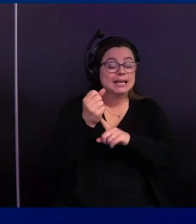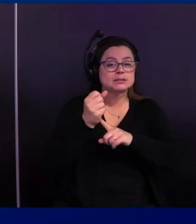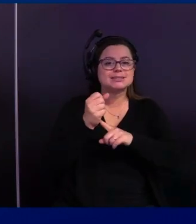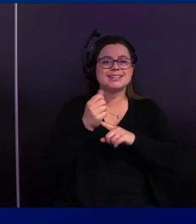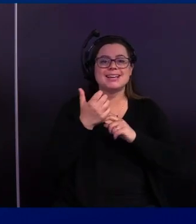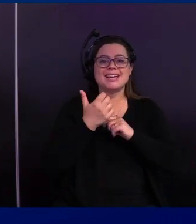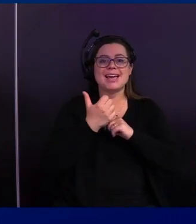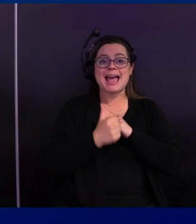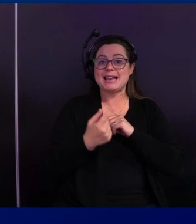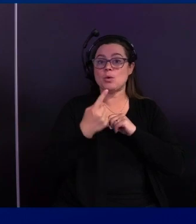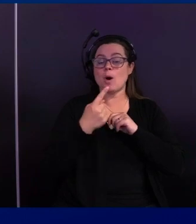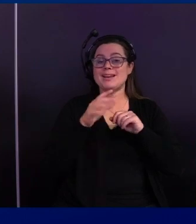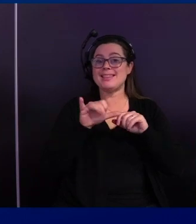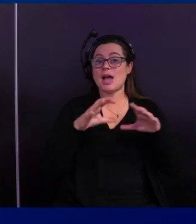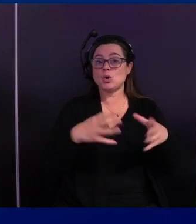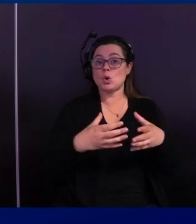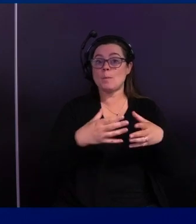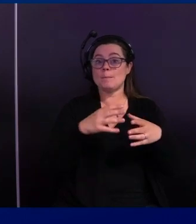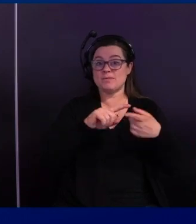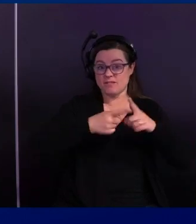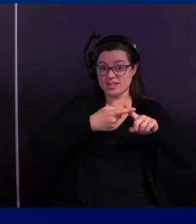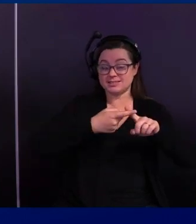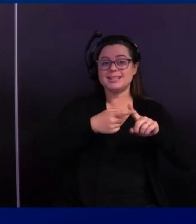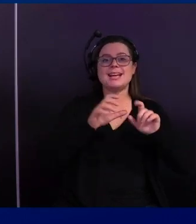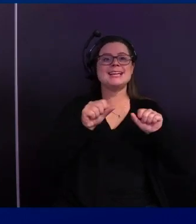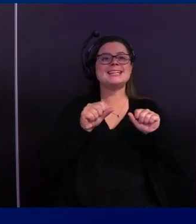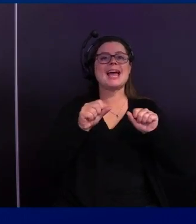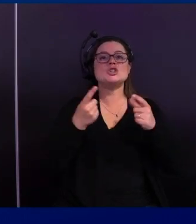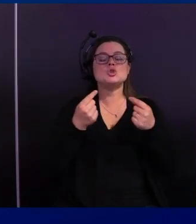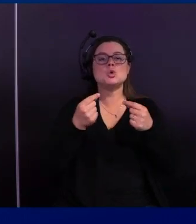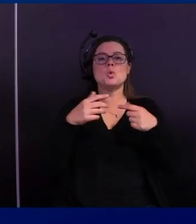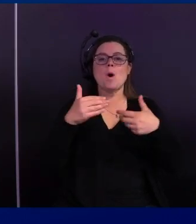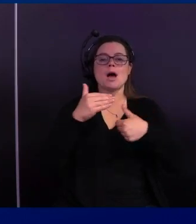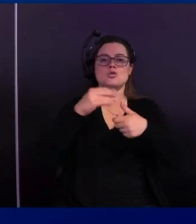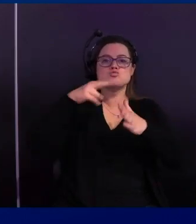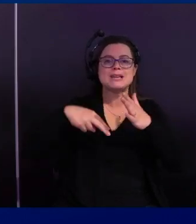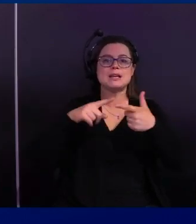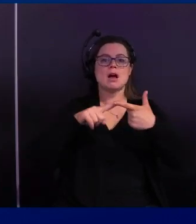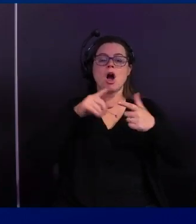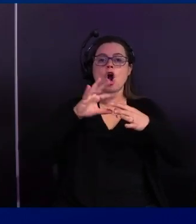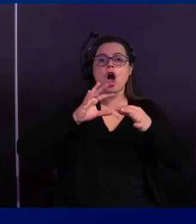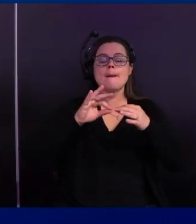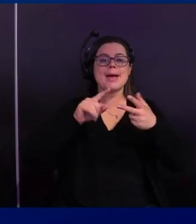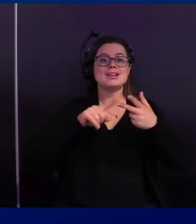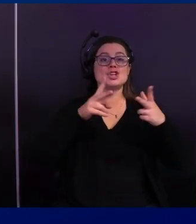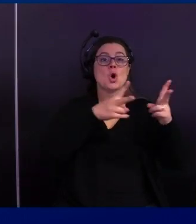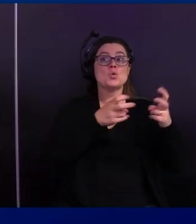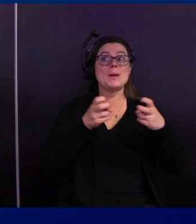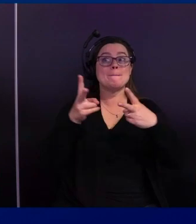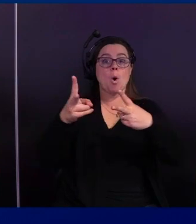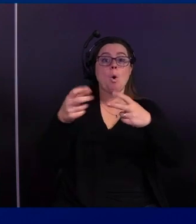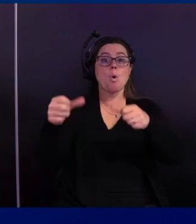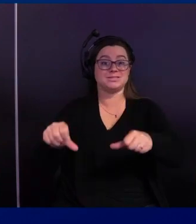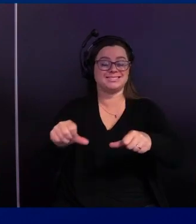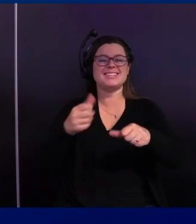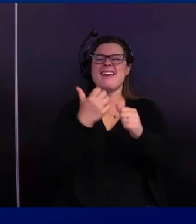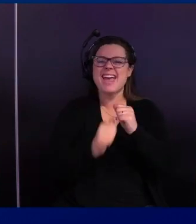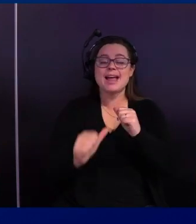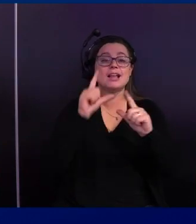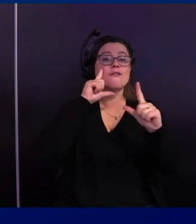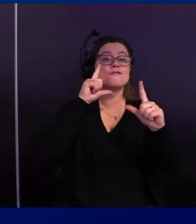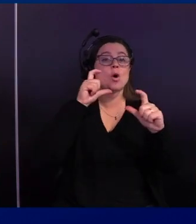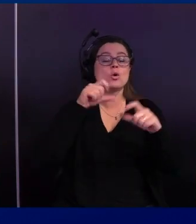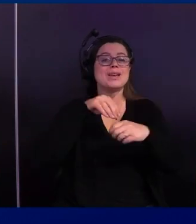group Kelly's friends can take the following actions: read, comment, repost on any photo